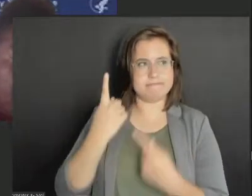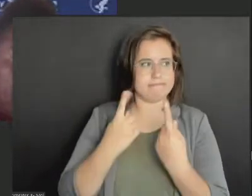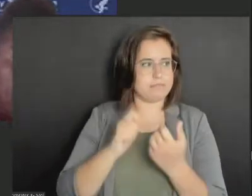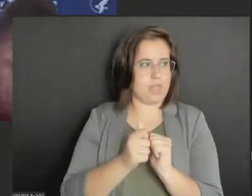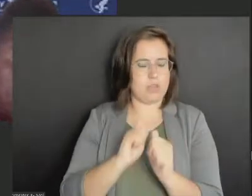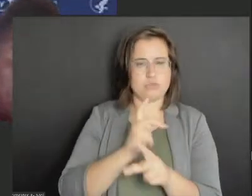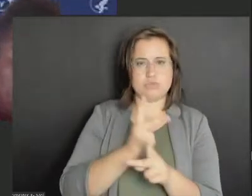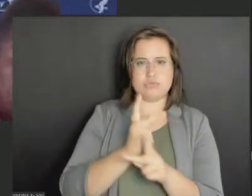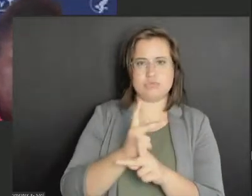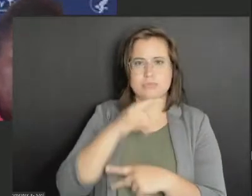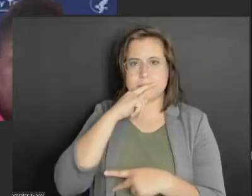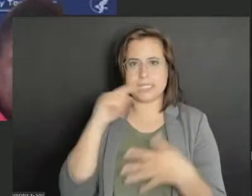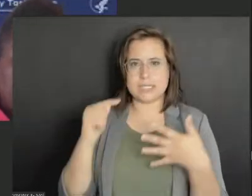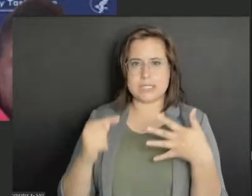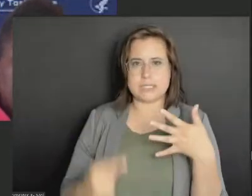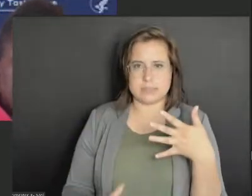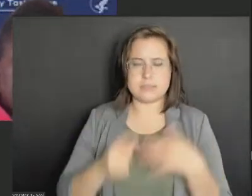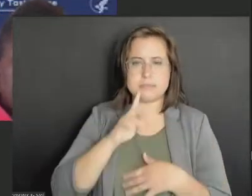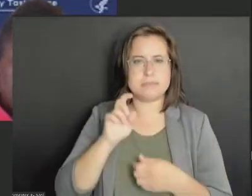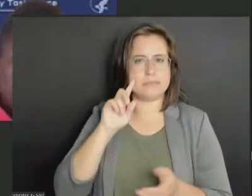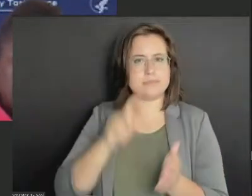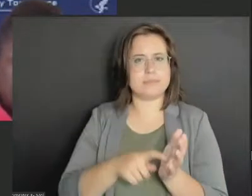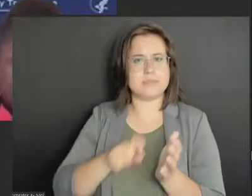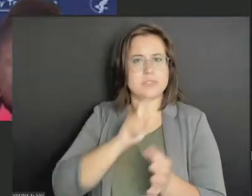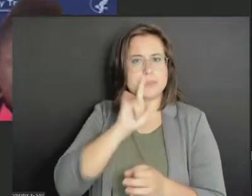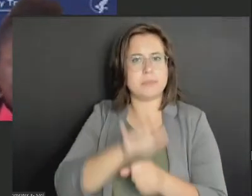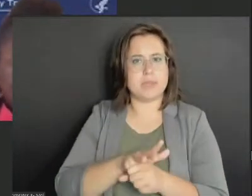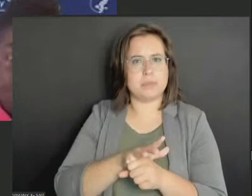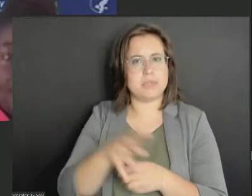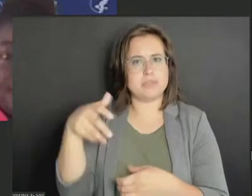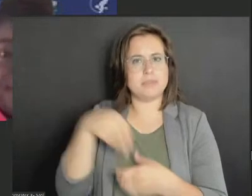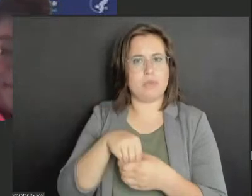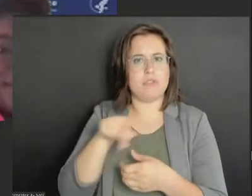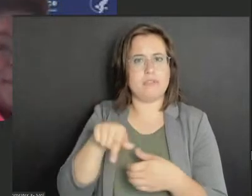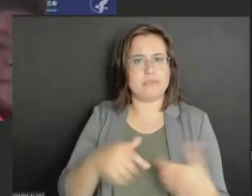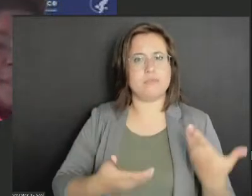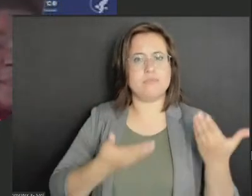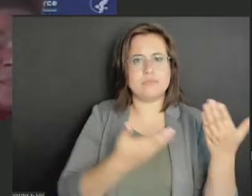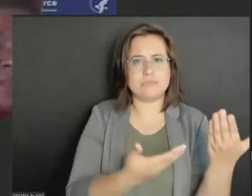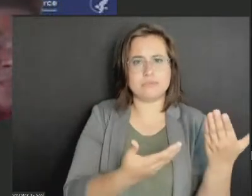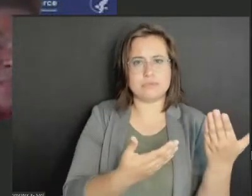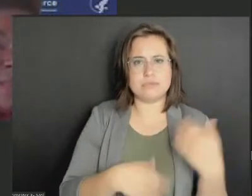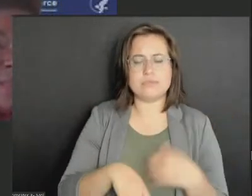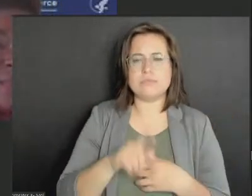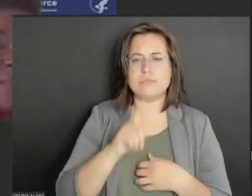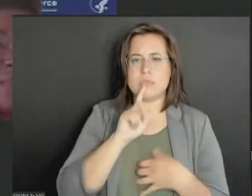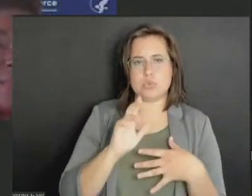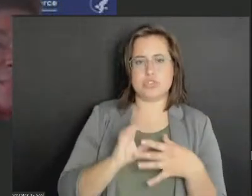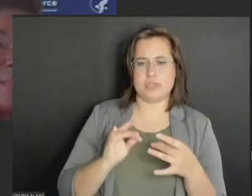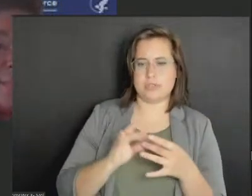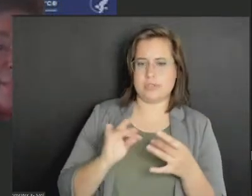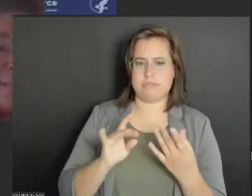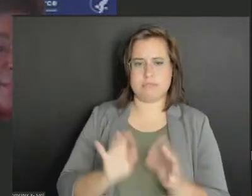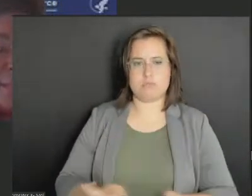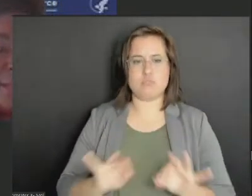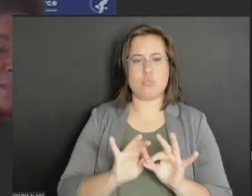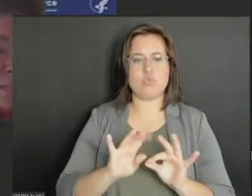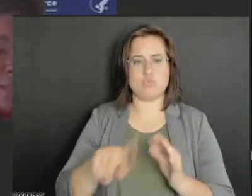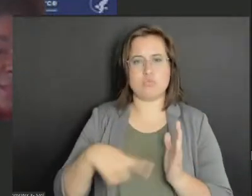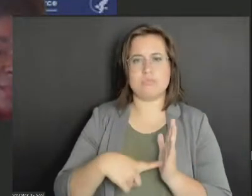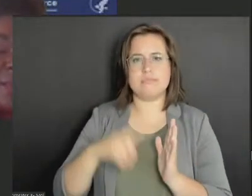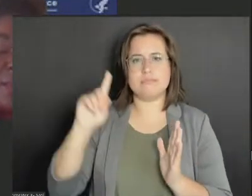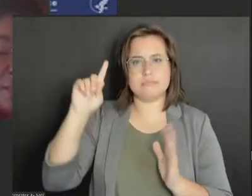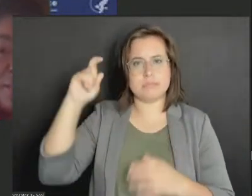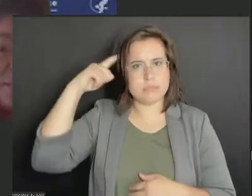really want to acknowledge that commitment as part of this recommendation and really speak to the important role that government and working